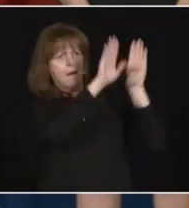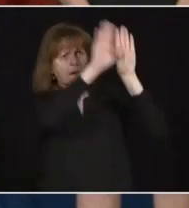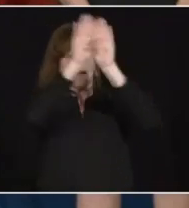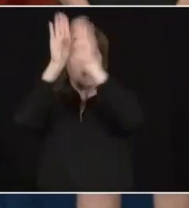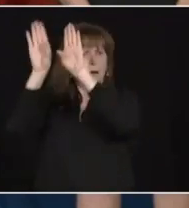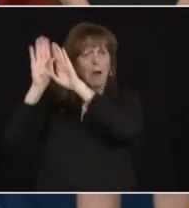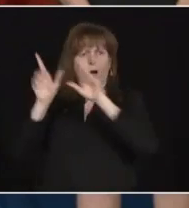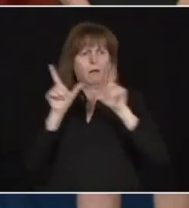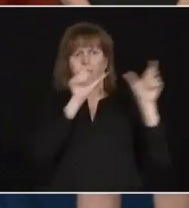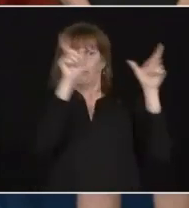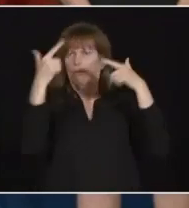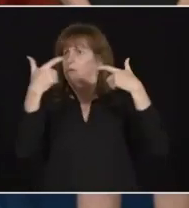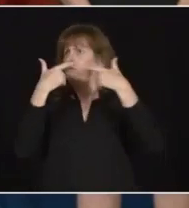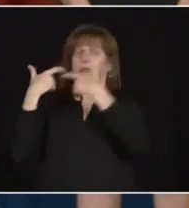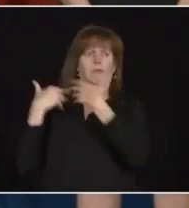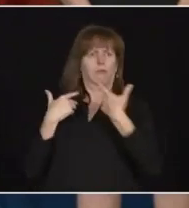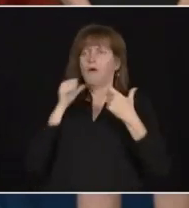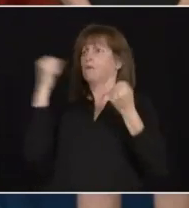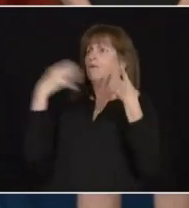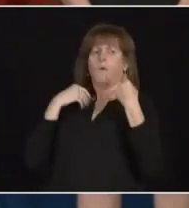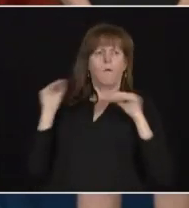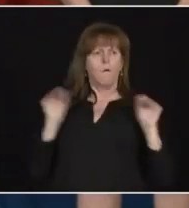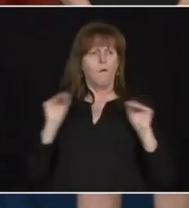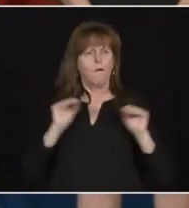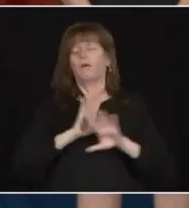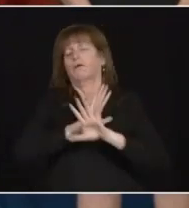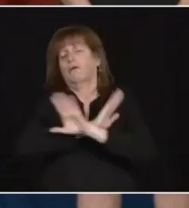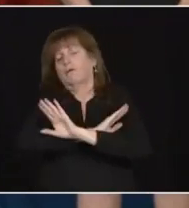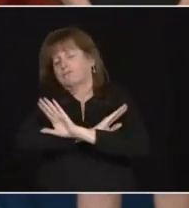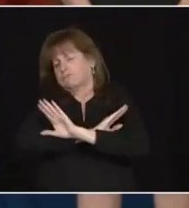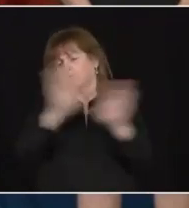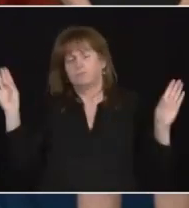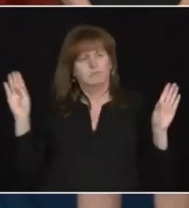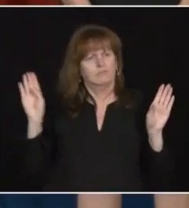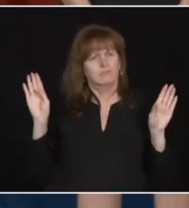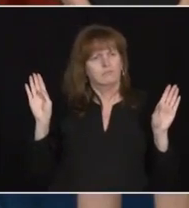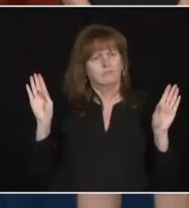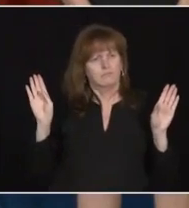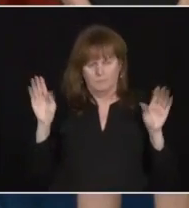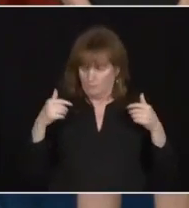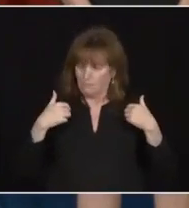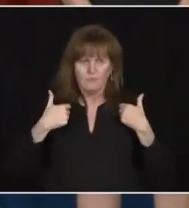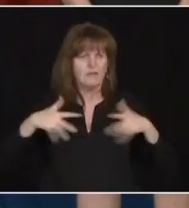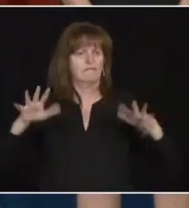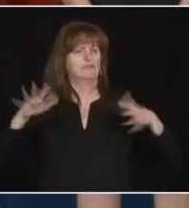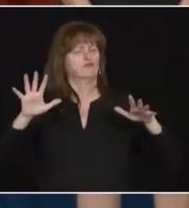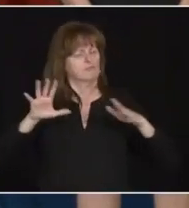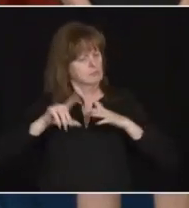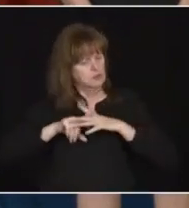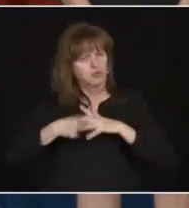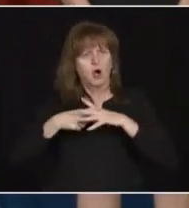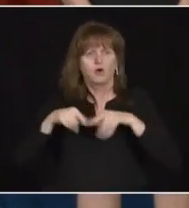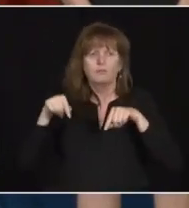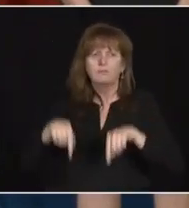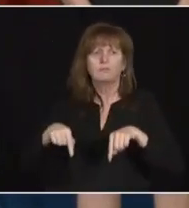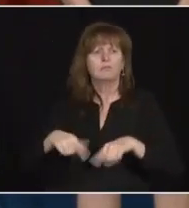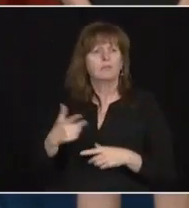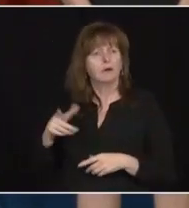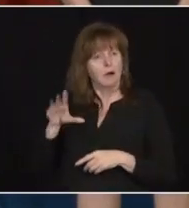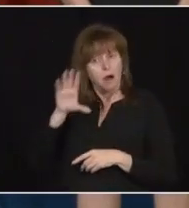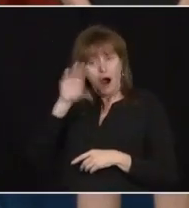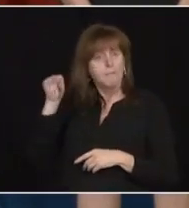getting any more goods. We're all over this, and we've ramped up with a couple disinfectant wipe companies as well